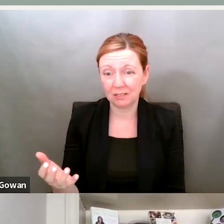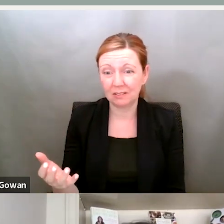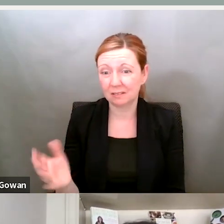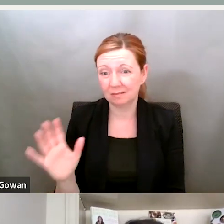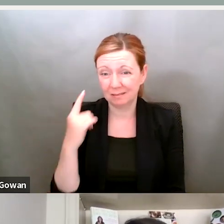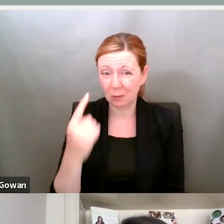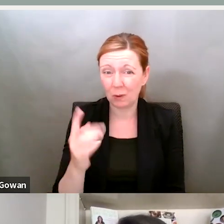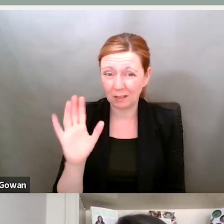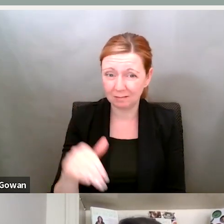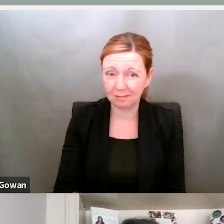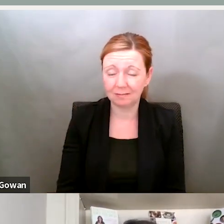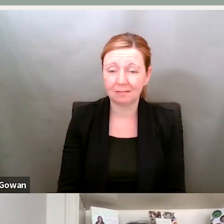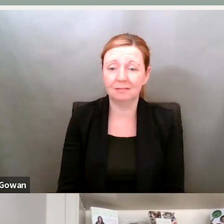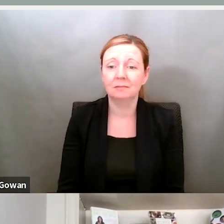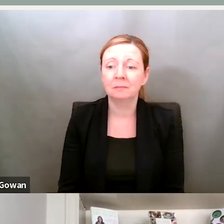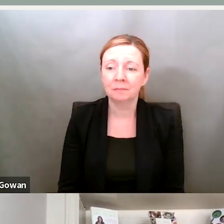for one.